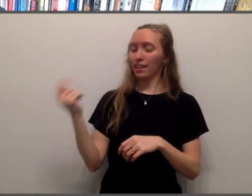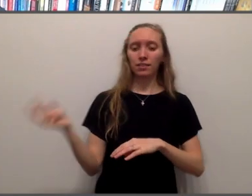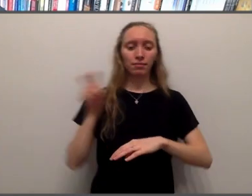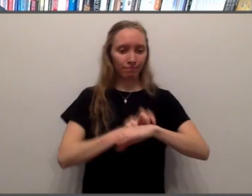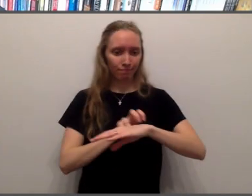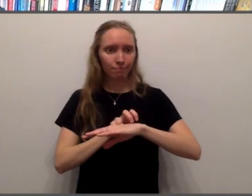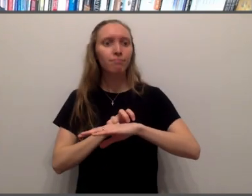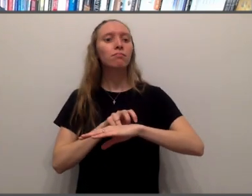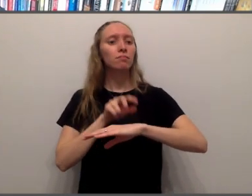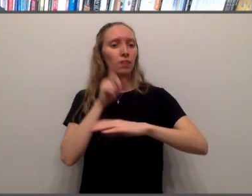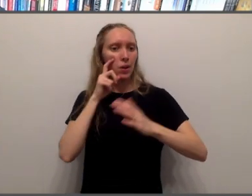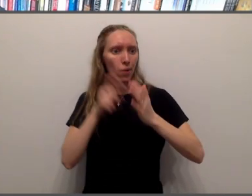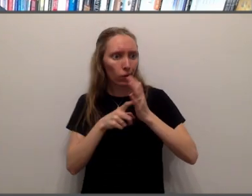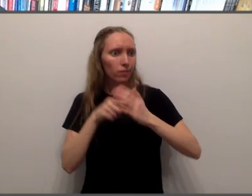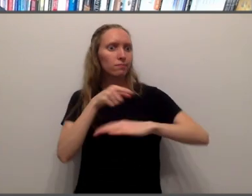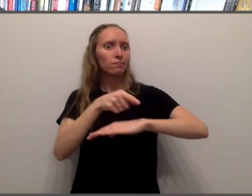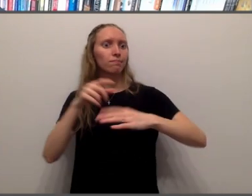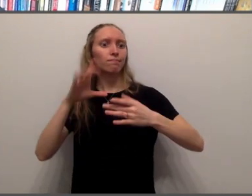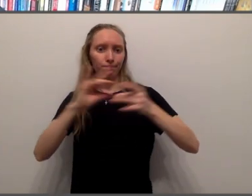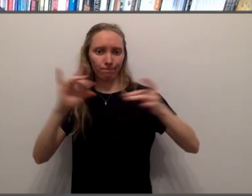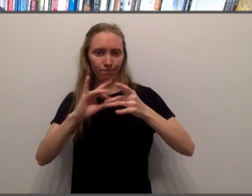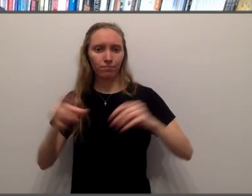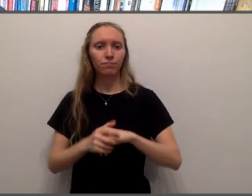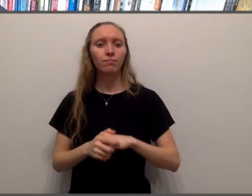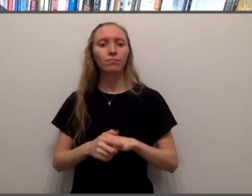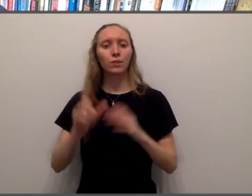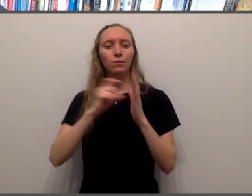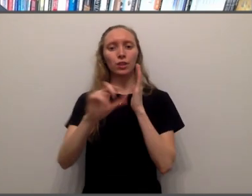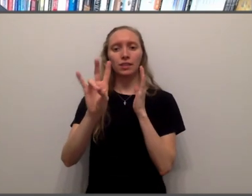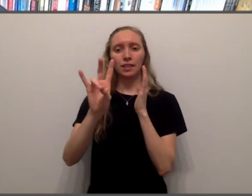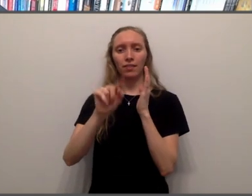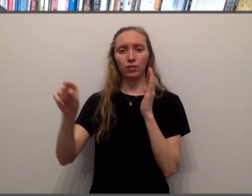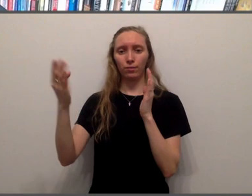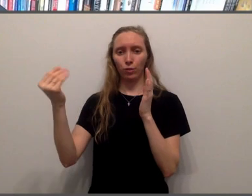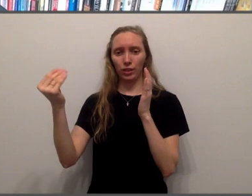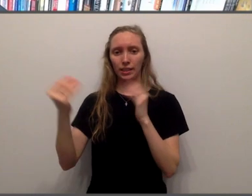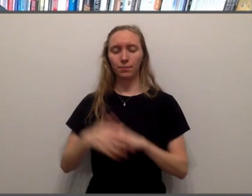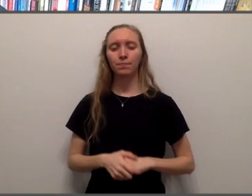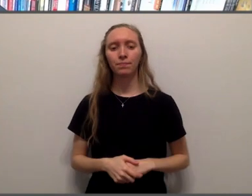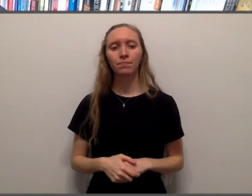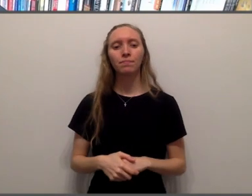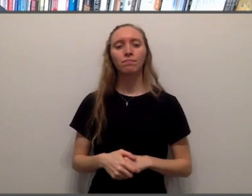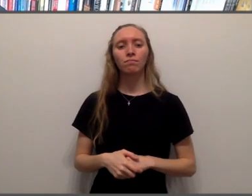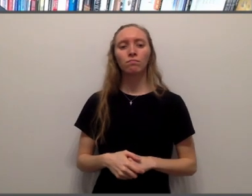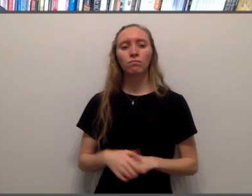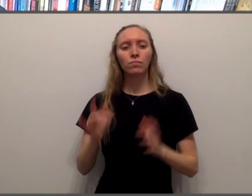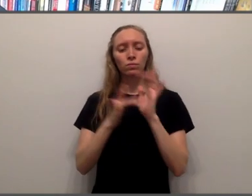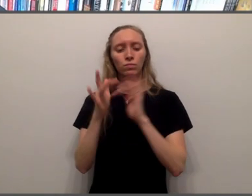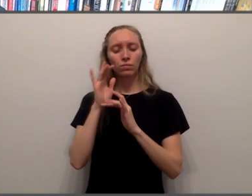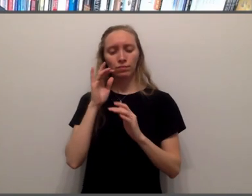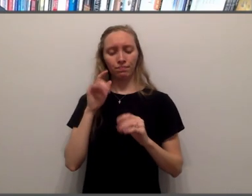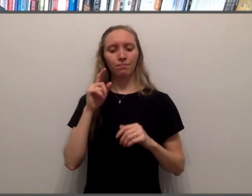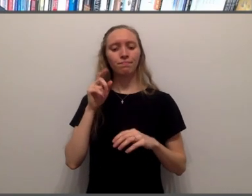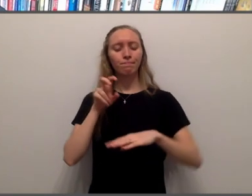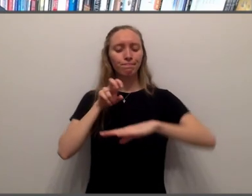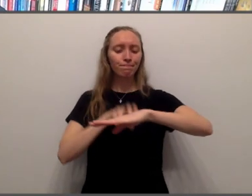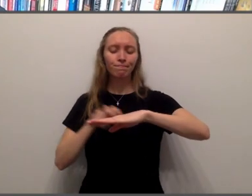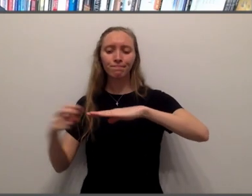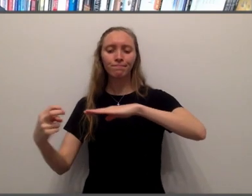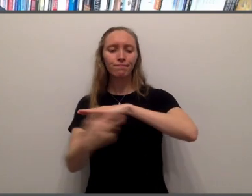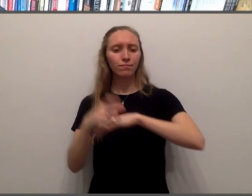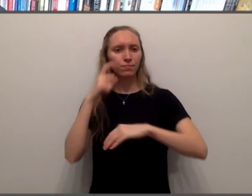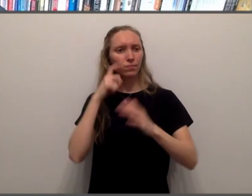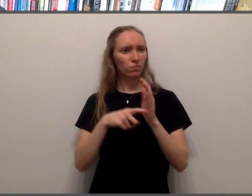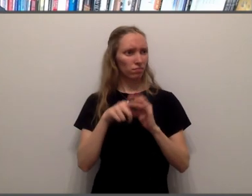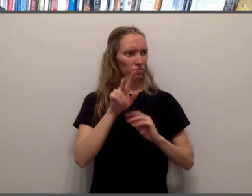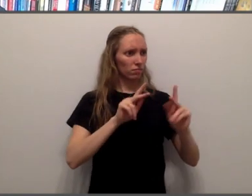through 14. Here's what Luke says. "When Jesus noticed that all who had come to the dinner were trying to sit in the seats of honor near